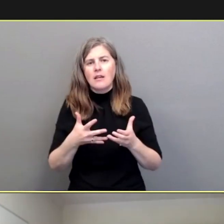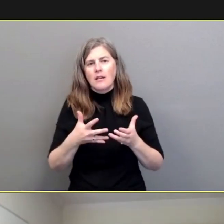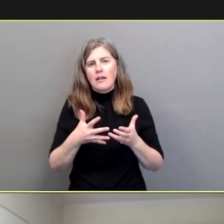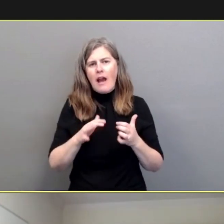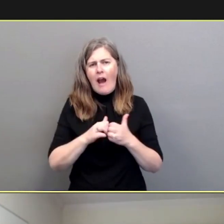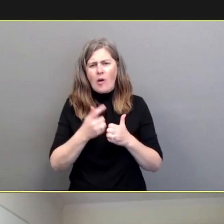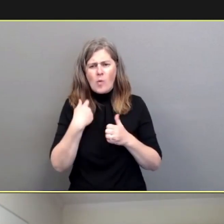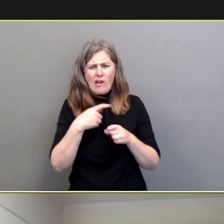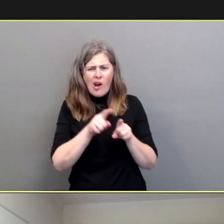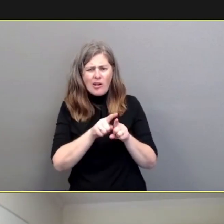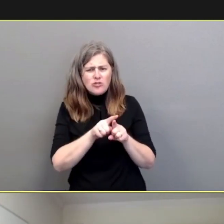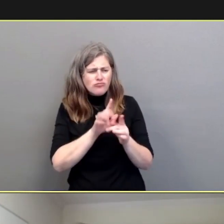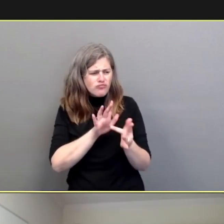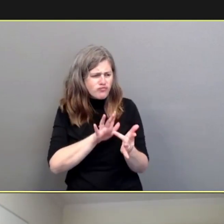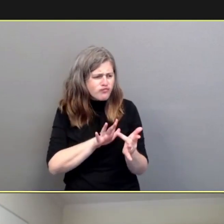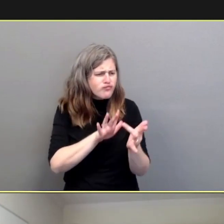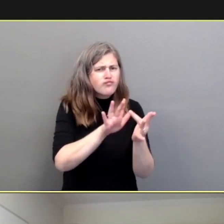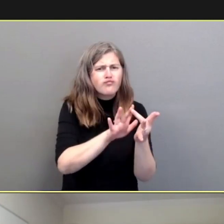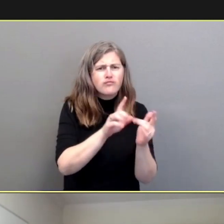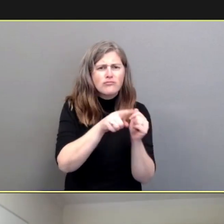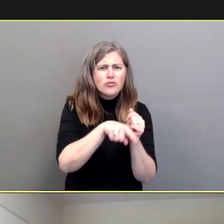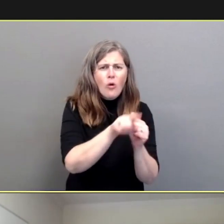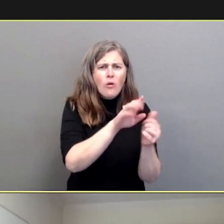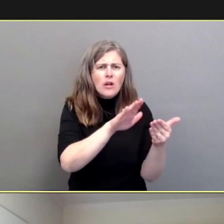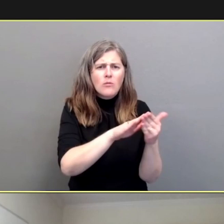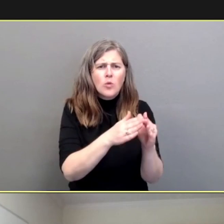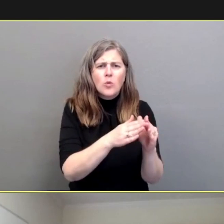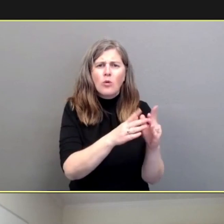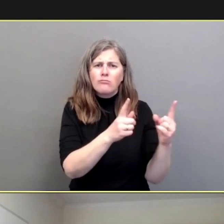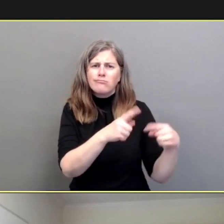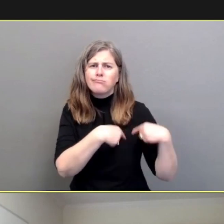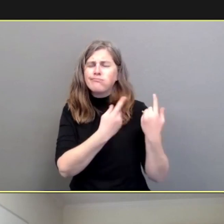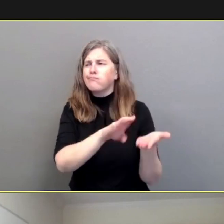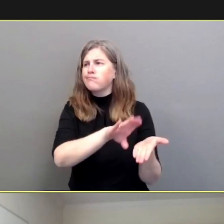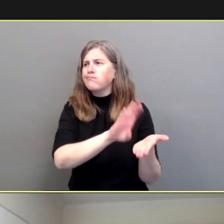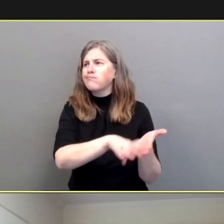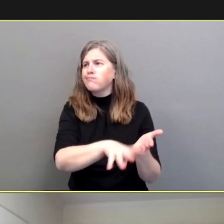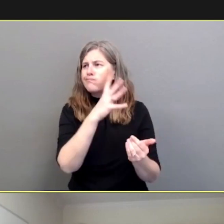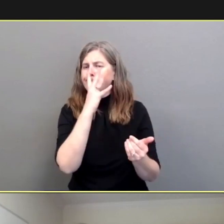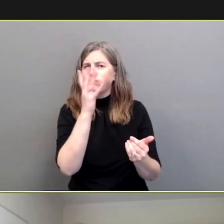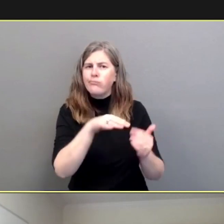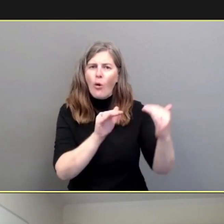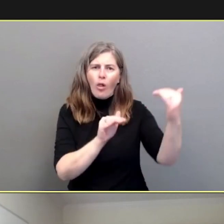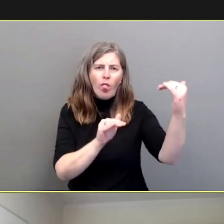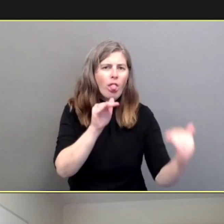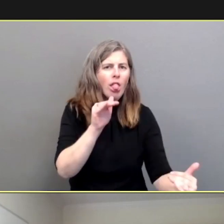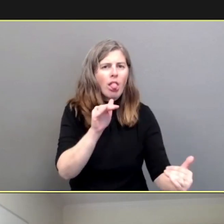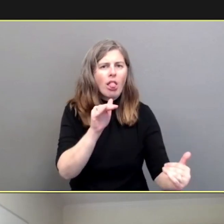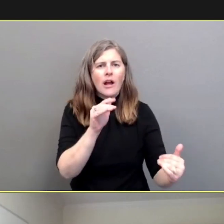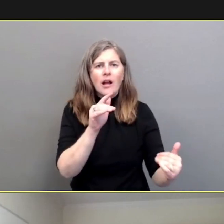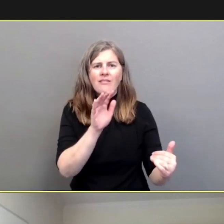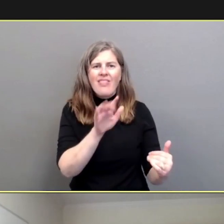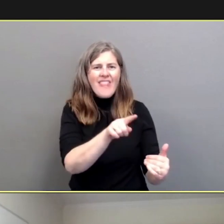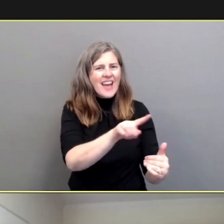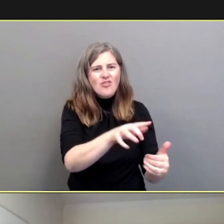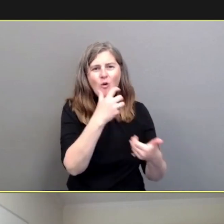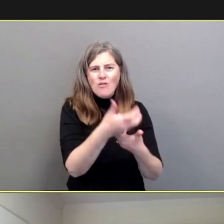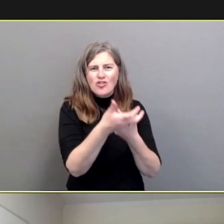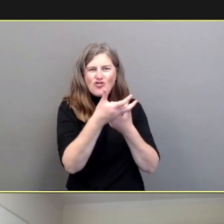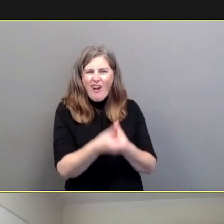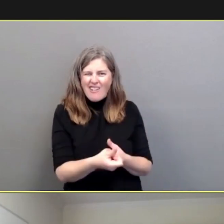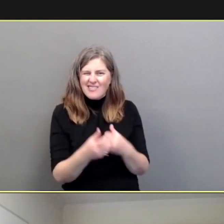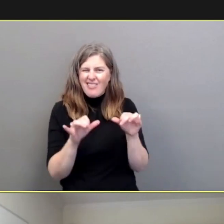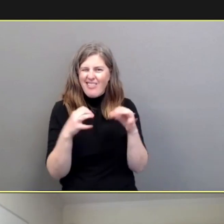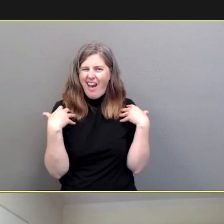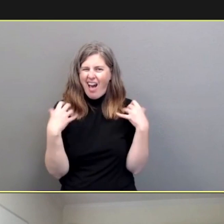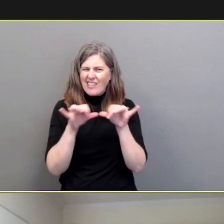we also reach out to communities that have been historically marginalized or historically don't have as much trust in the health system? And so